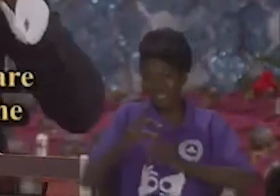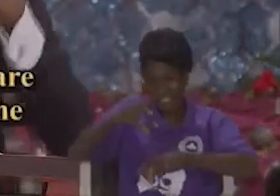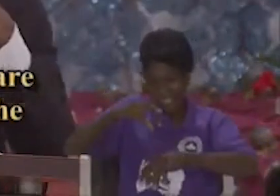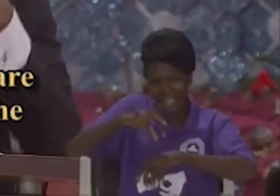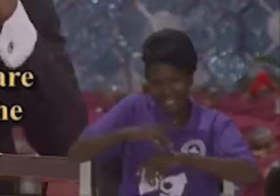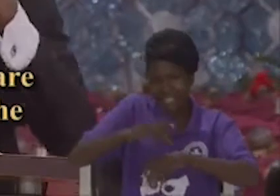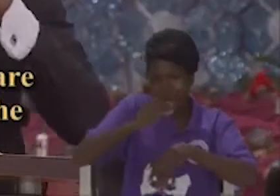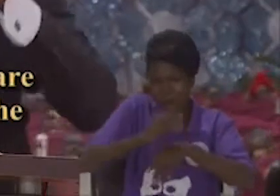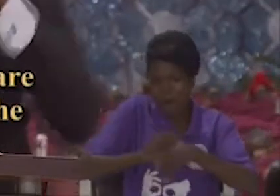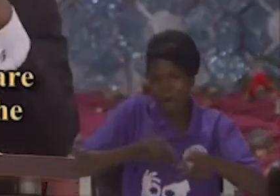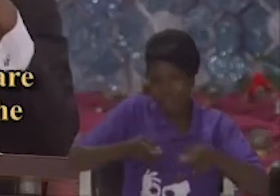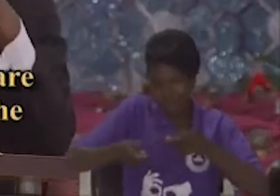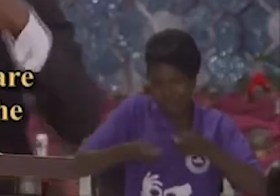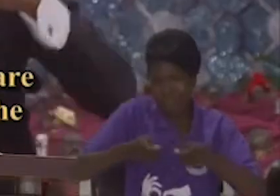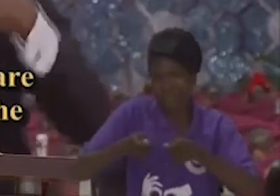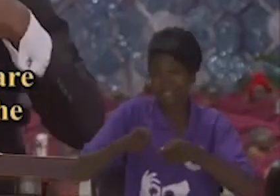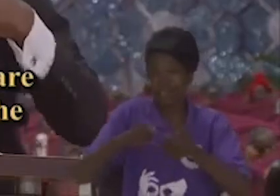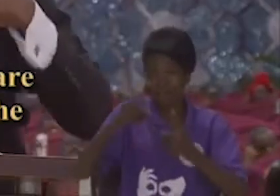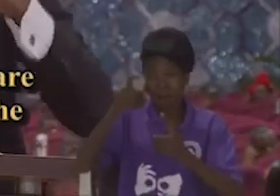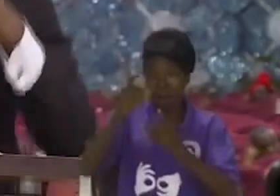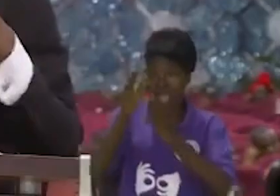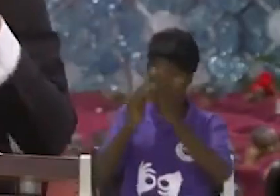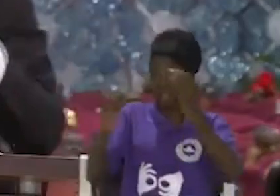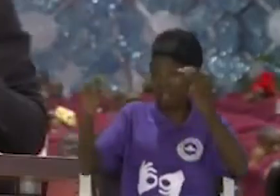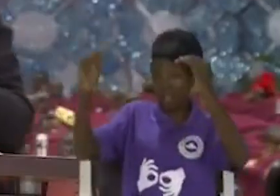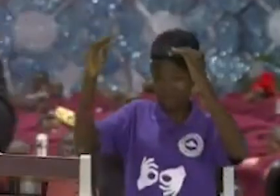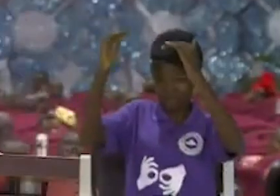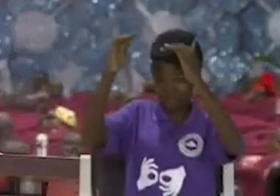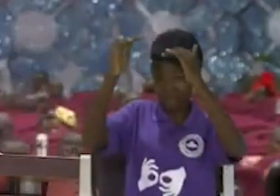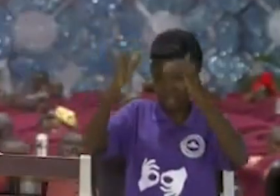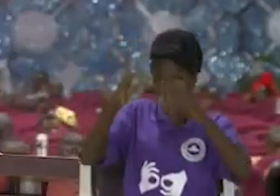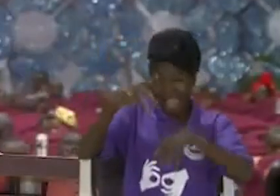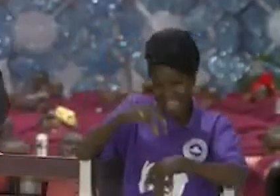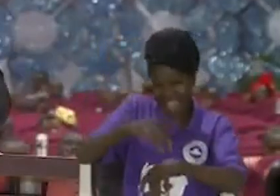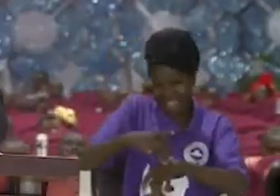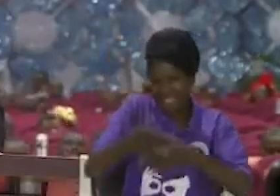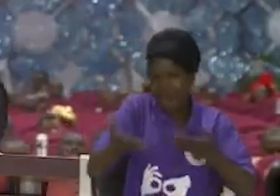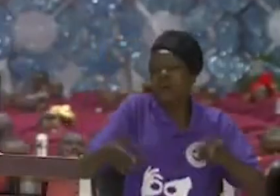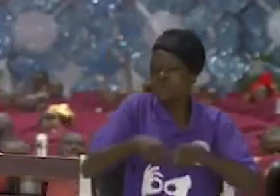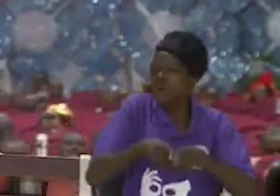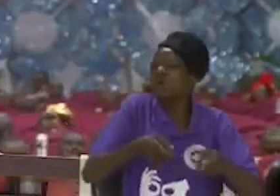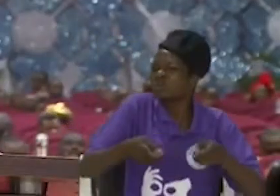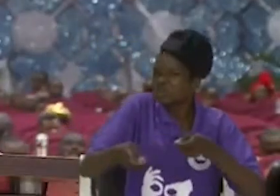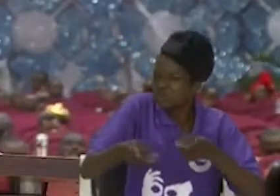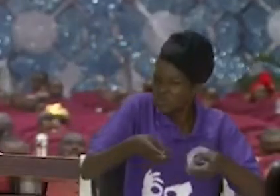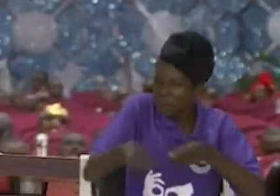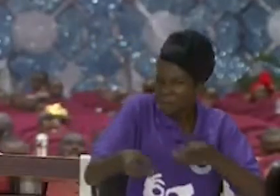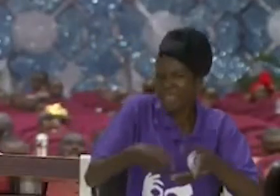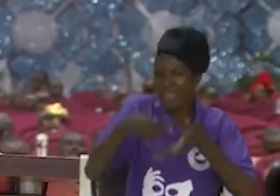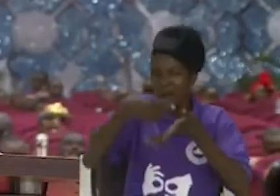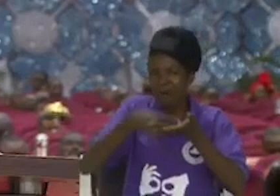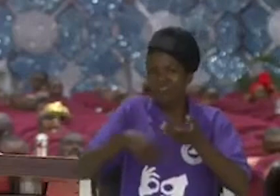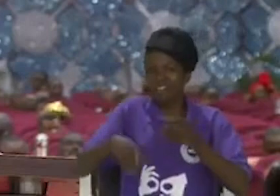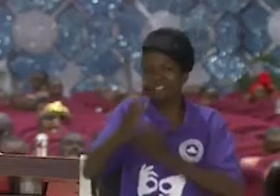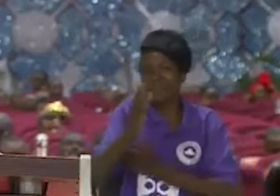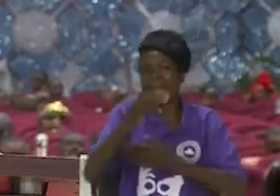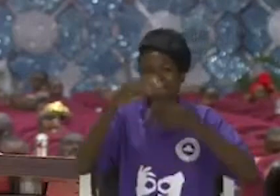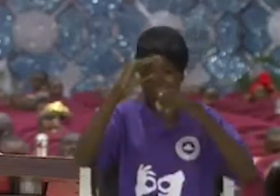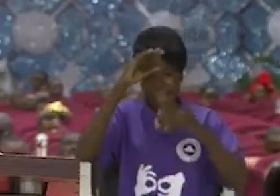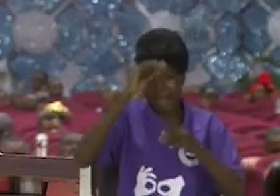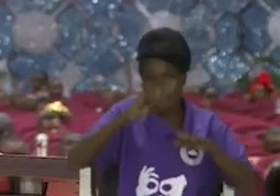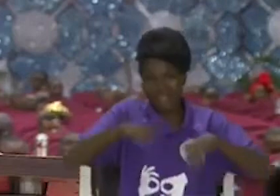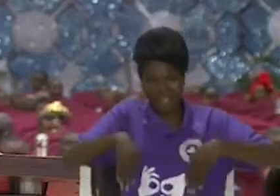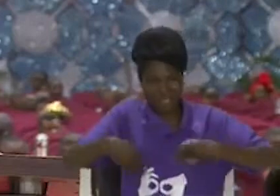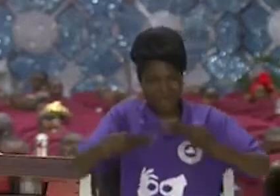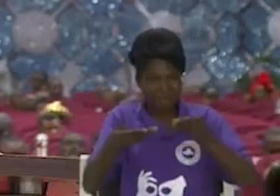domain, heaven is God's domain, while earth is man's domain. Why was it man that God handed over the dominion on